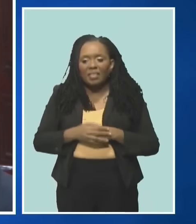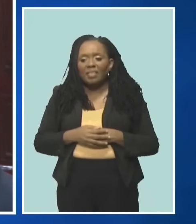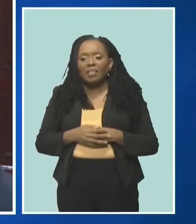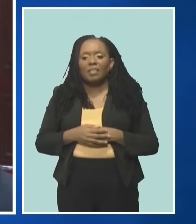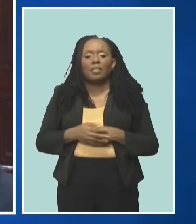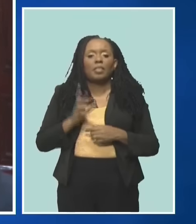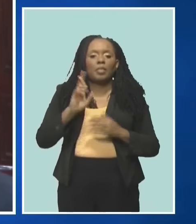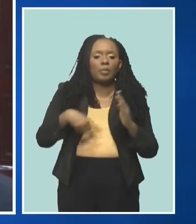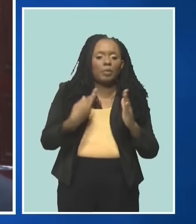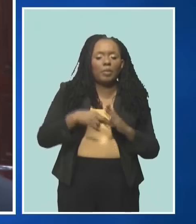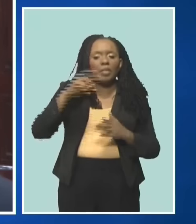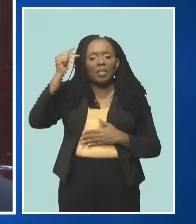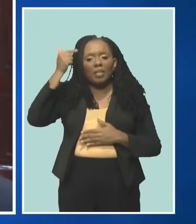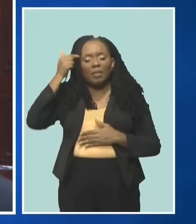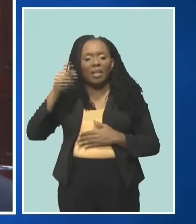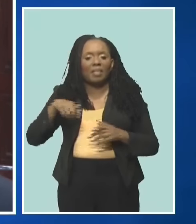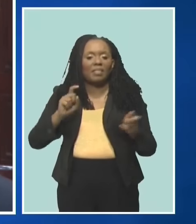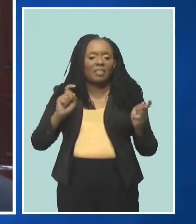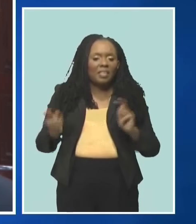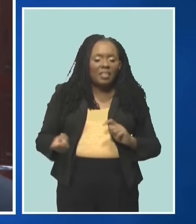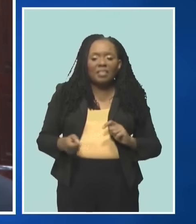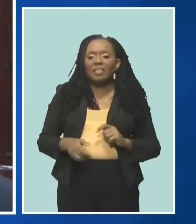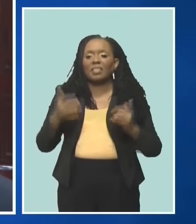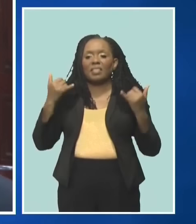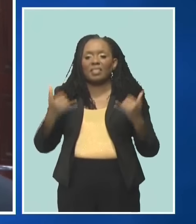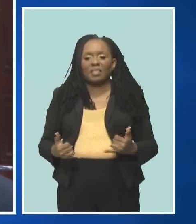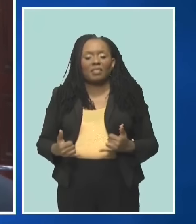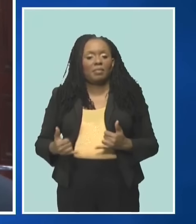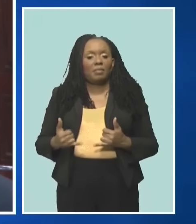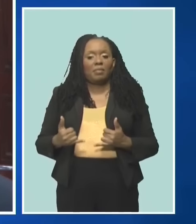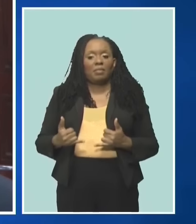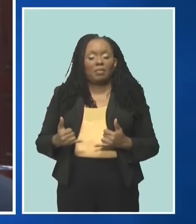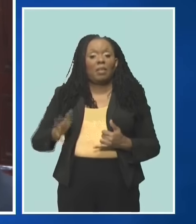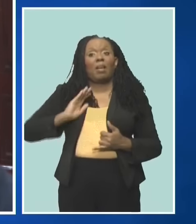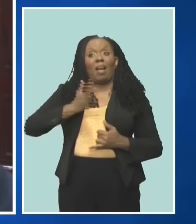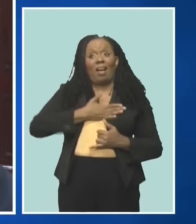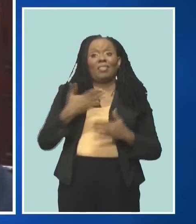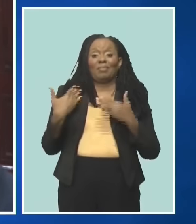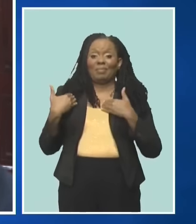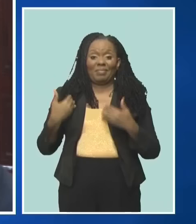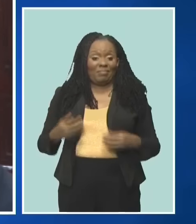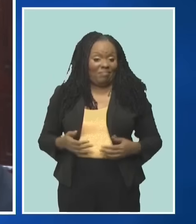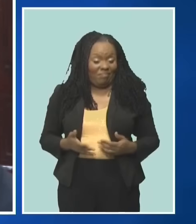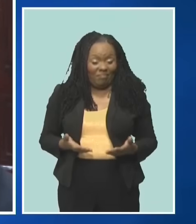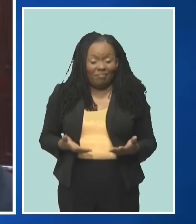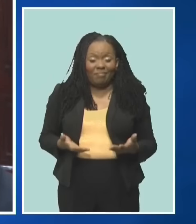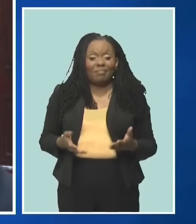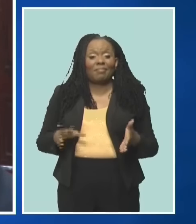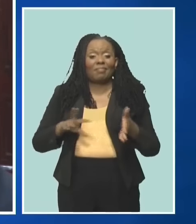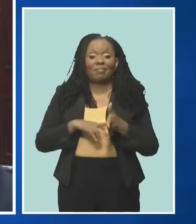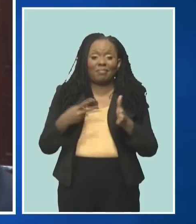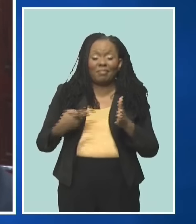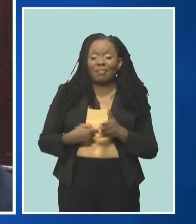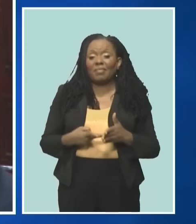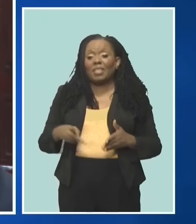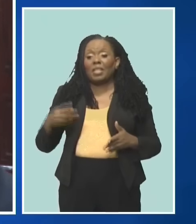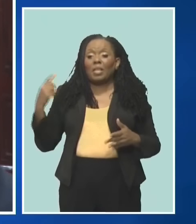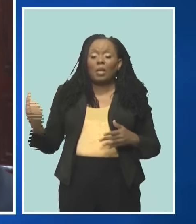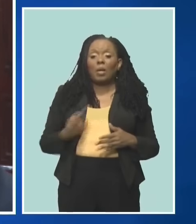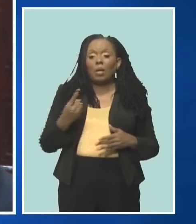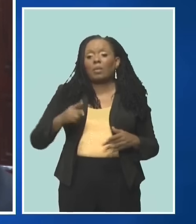change, the burden of care now becomes the state's responsibility. So essentially, sir, it means that we are always going to be playing catch